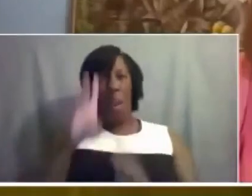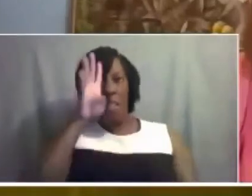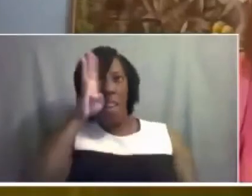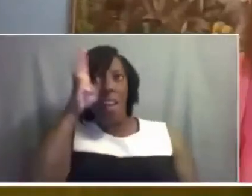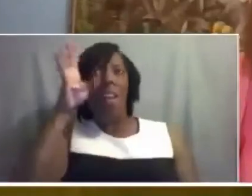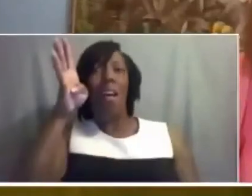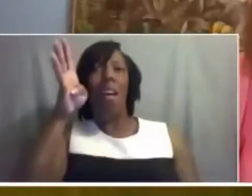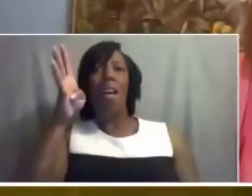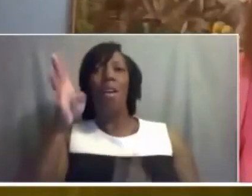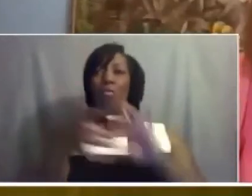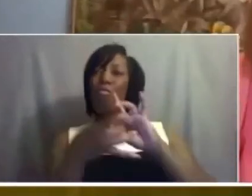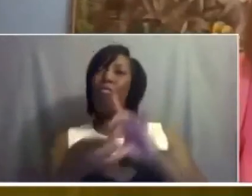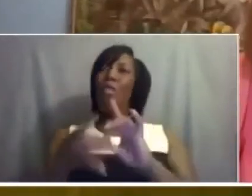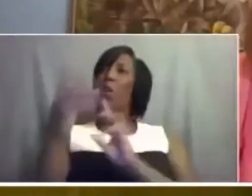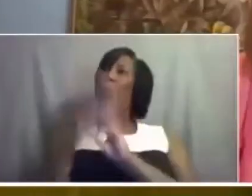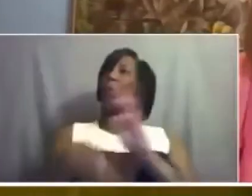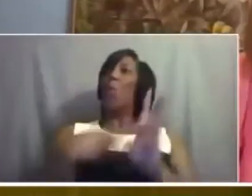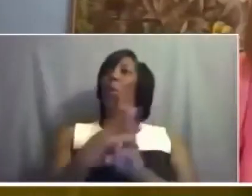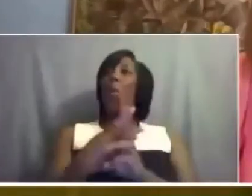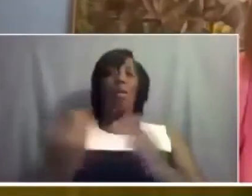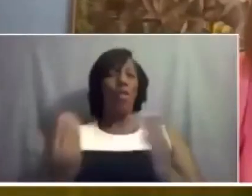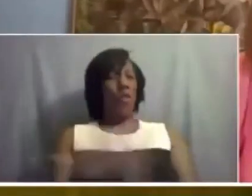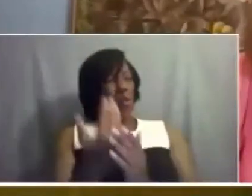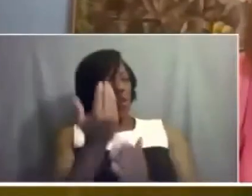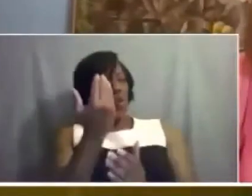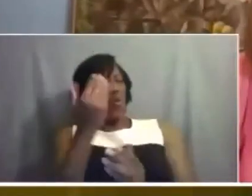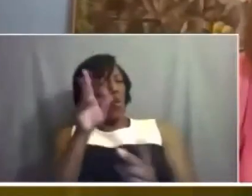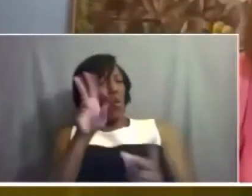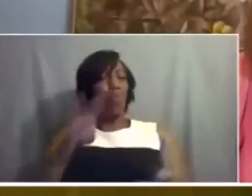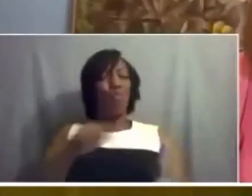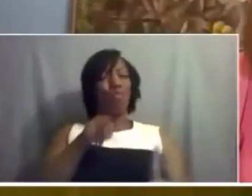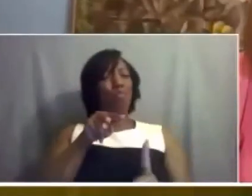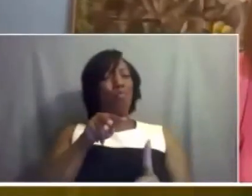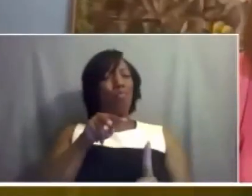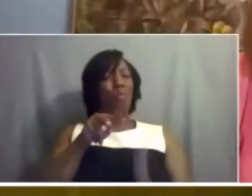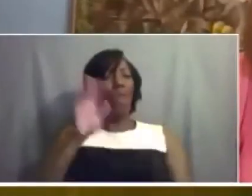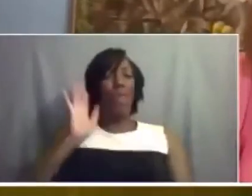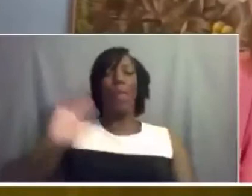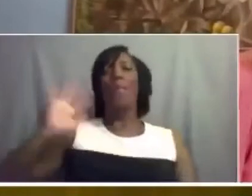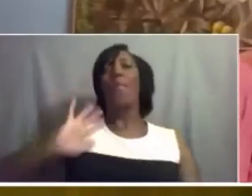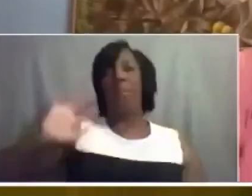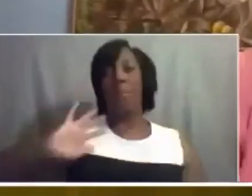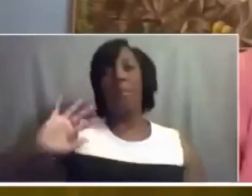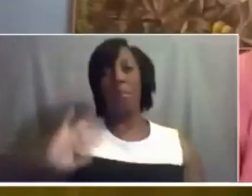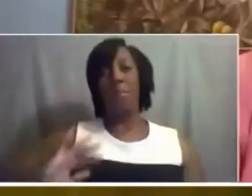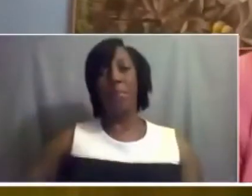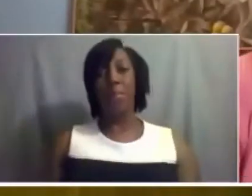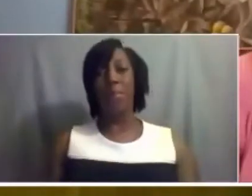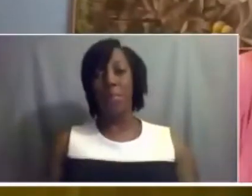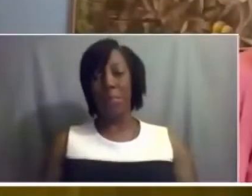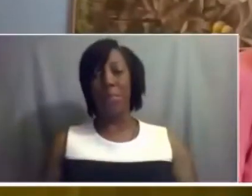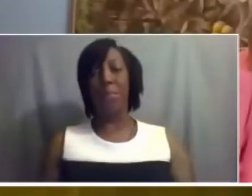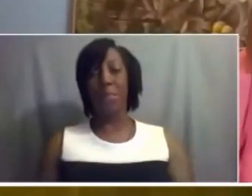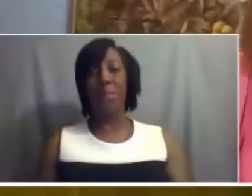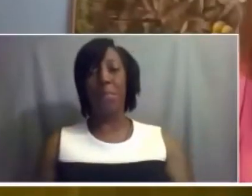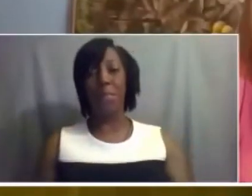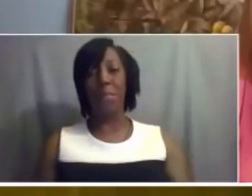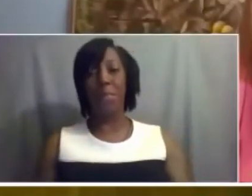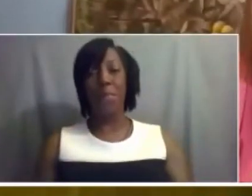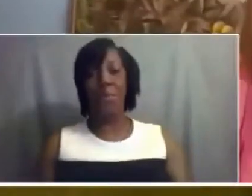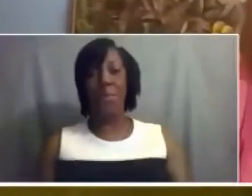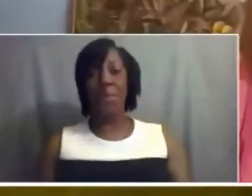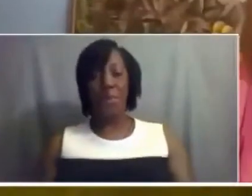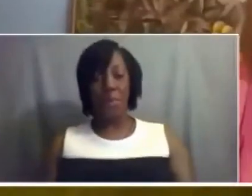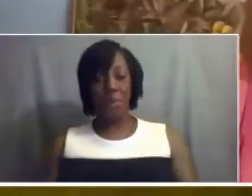to the world in a totally new way than we have been doing since the time of the Vietnam War and